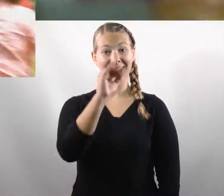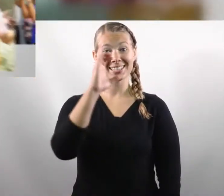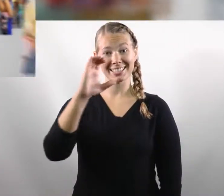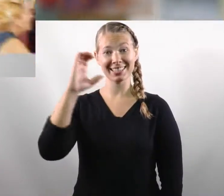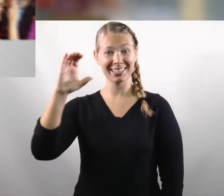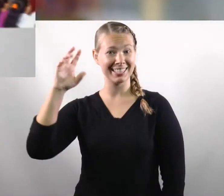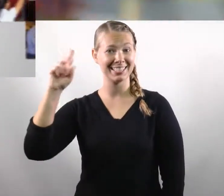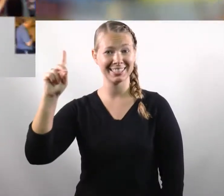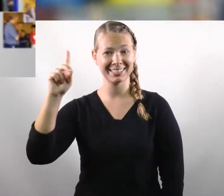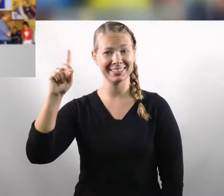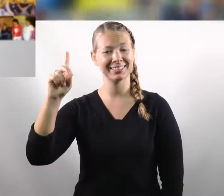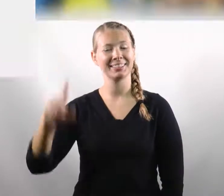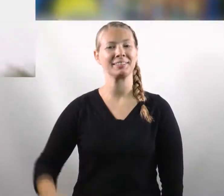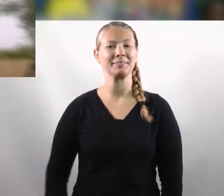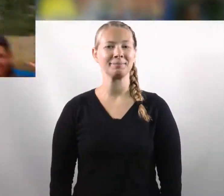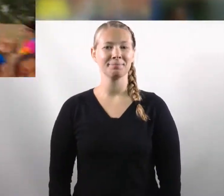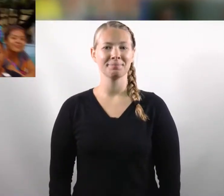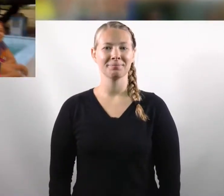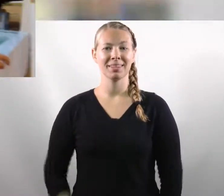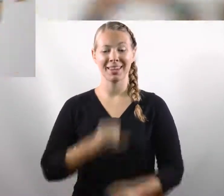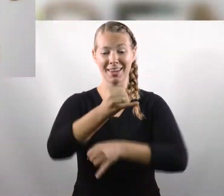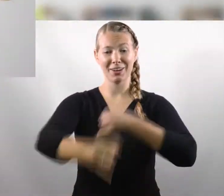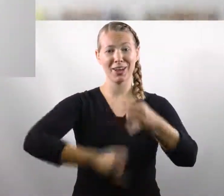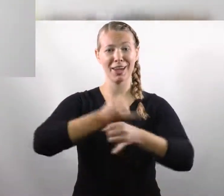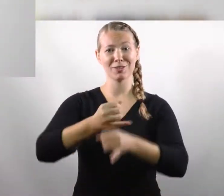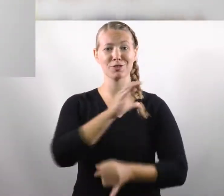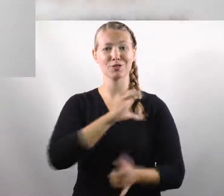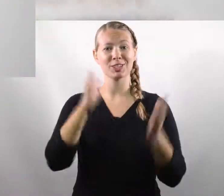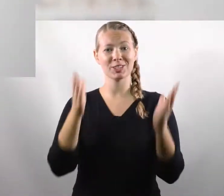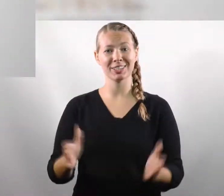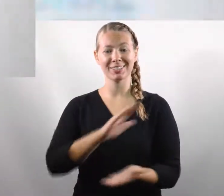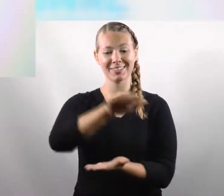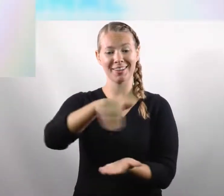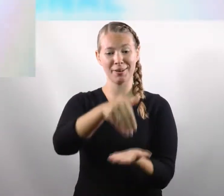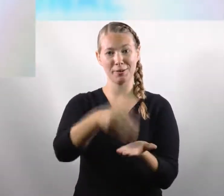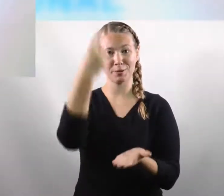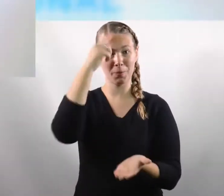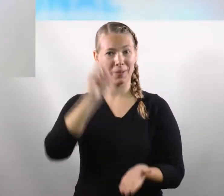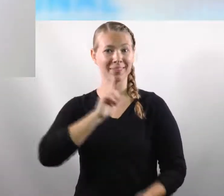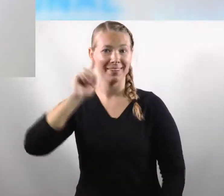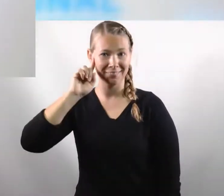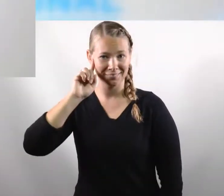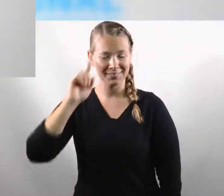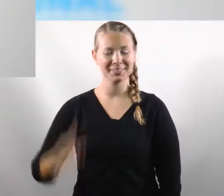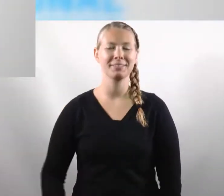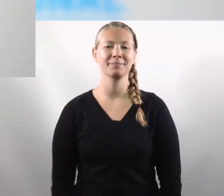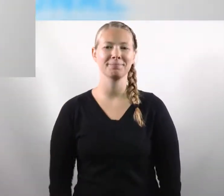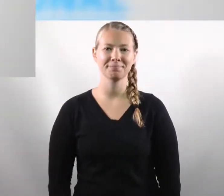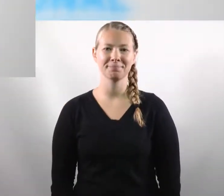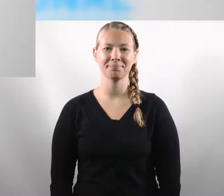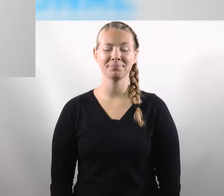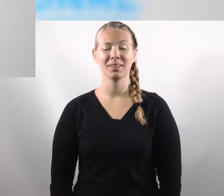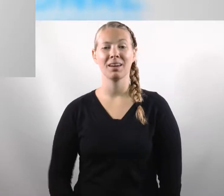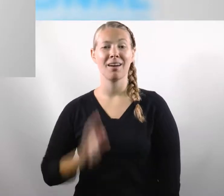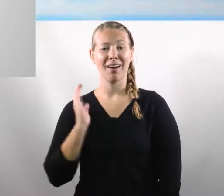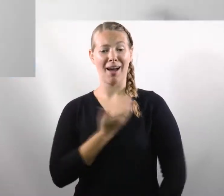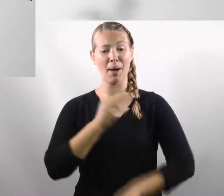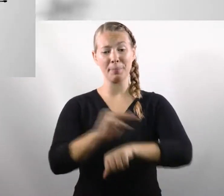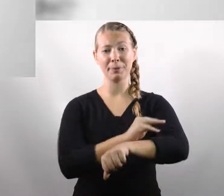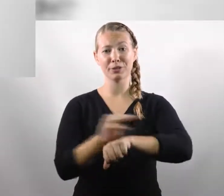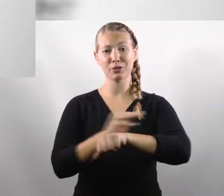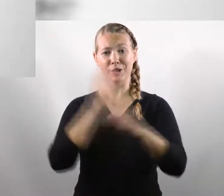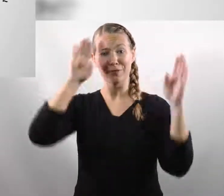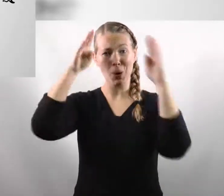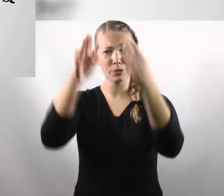We are ICCD, the International Christian Centers for the Deaf. We are a